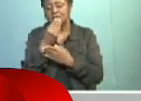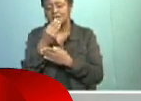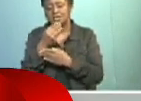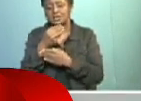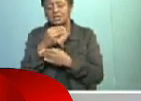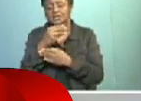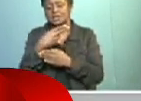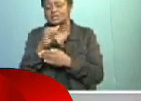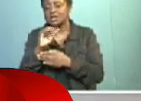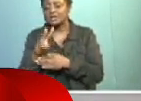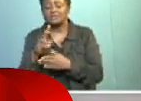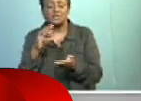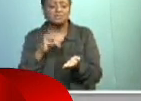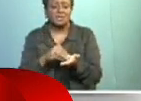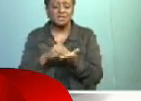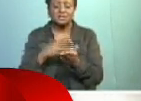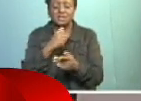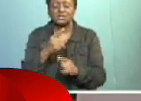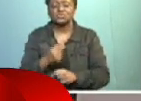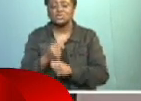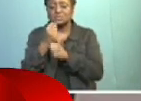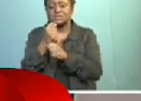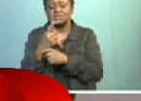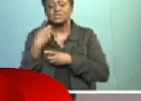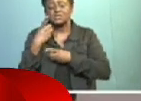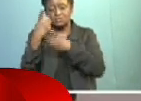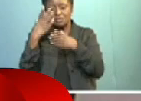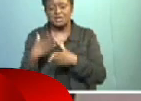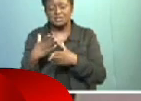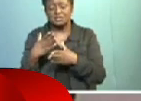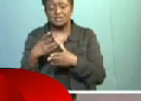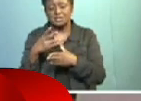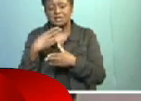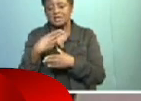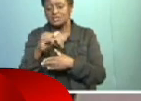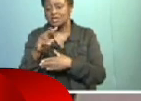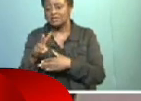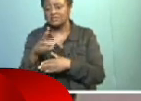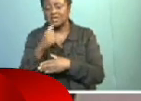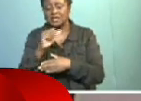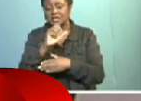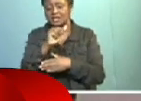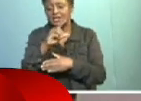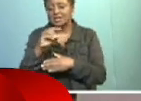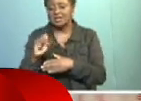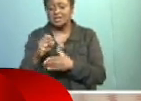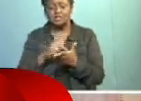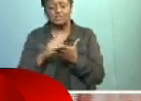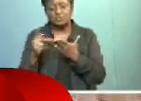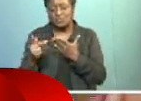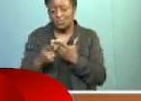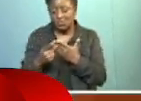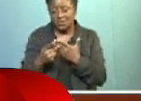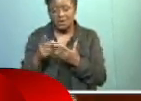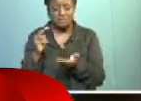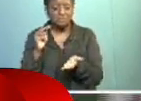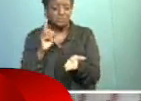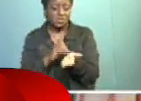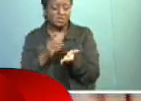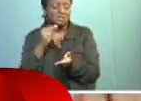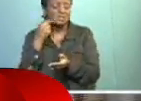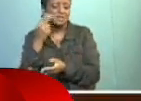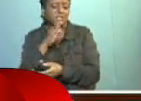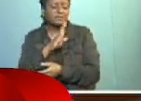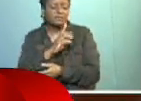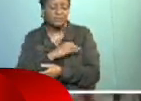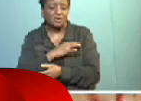treatments. Director of the National HIV and AIDS Infectious Disease Program, Dr. Nakia Forbes, says the illness, once costly to